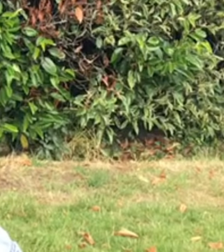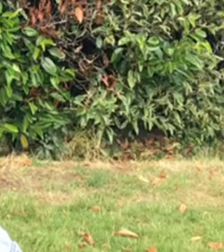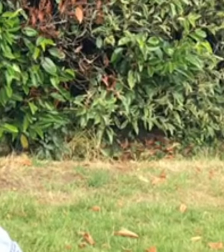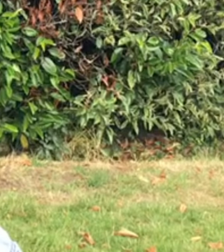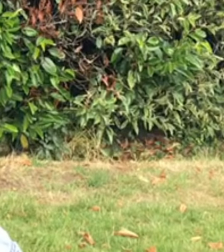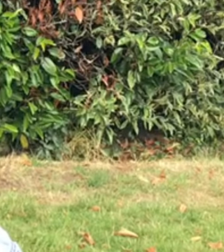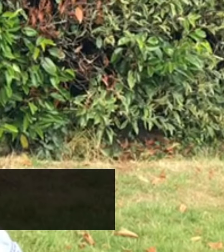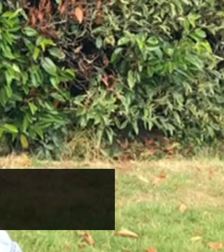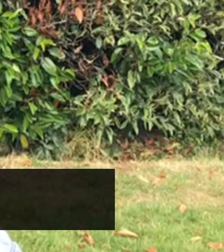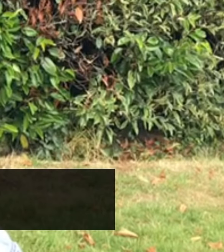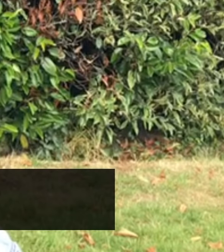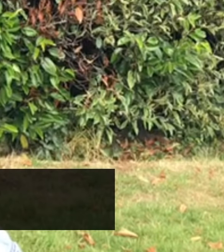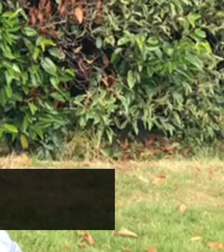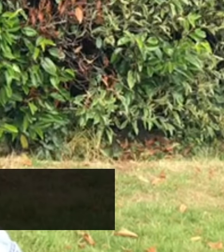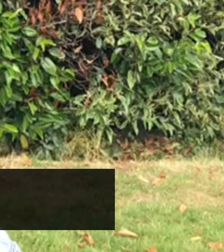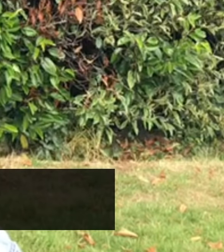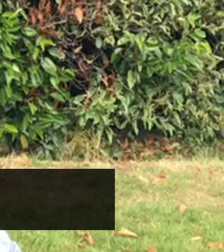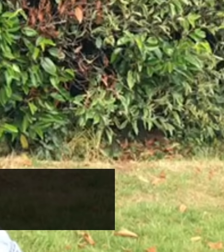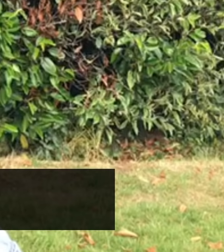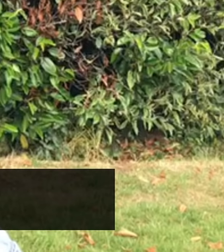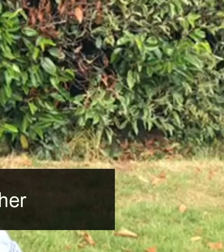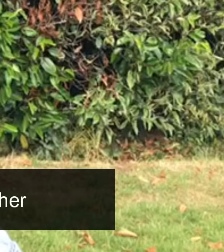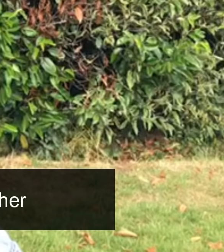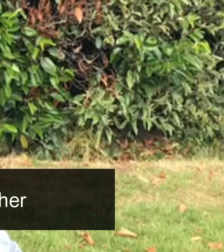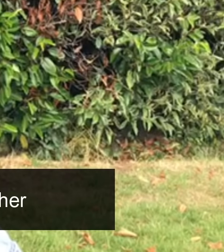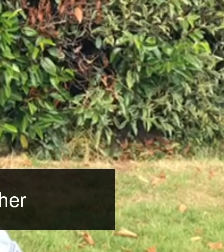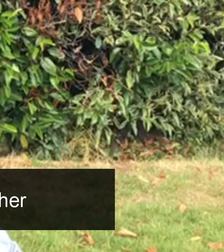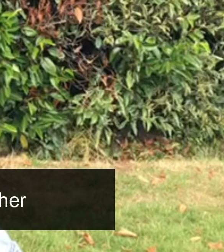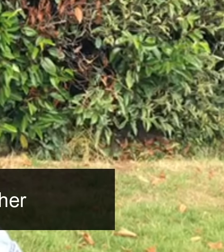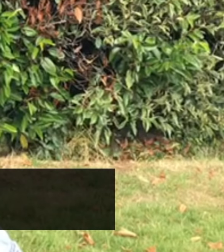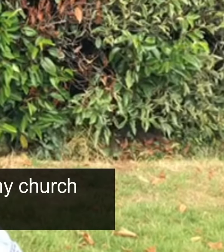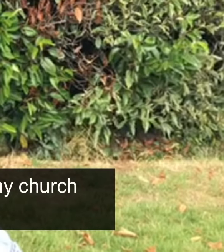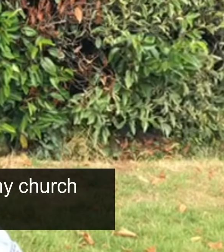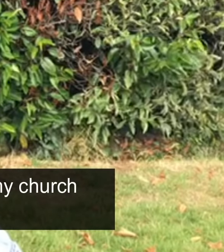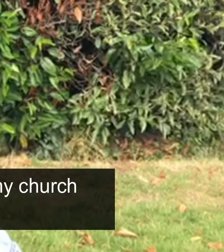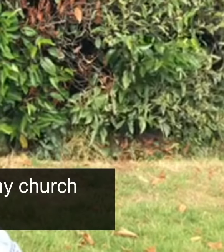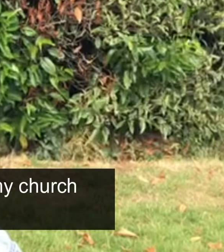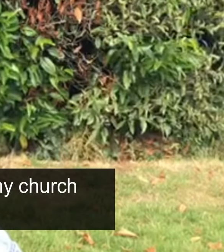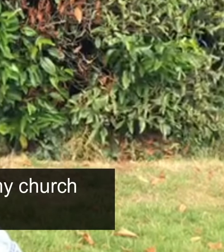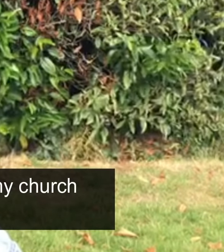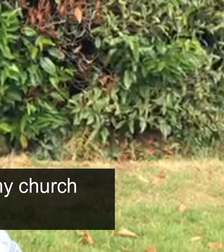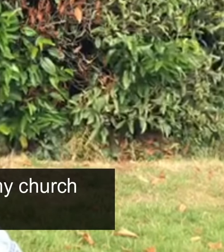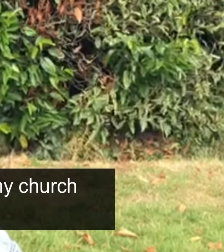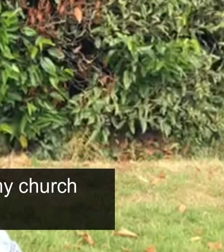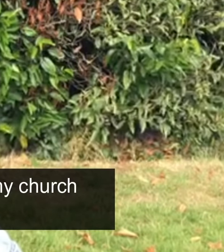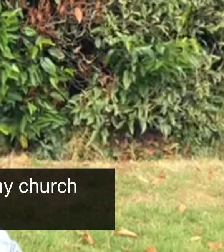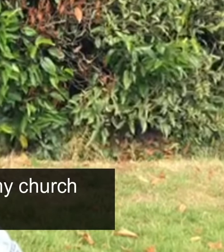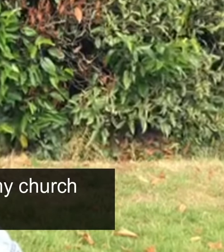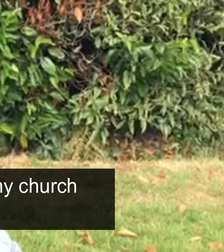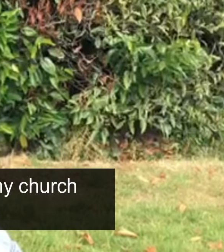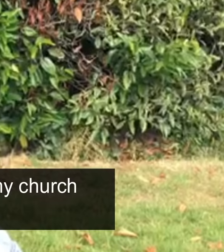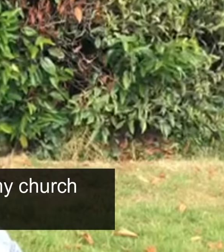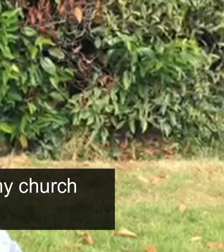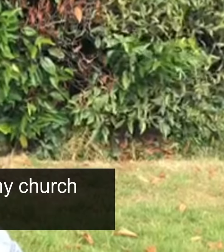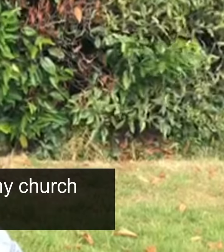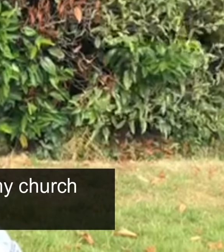How's it been today? It's been really lovely today. Been blessed with good weather, but it's just so lovely to be able to see